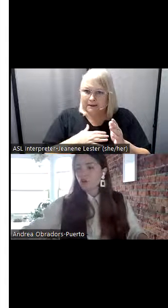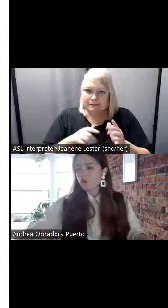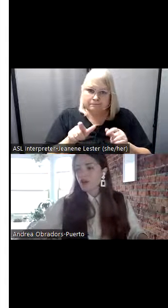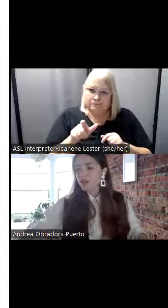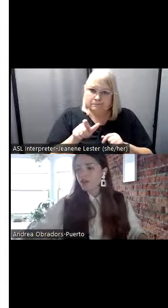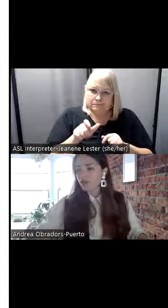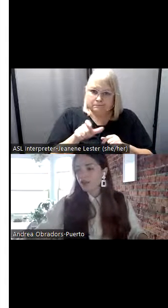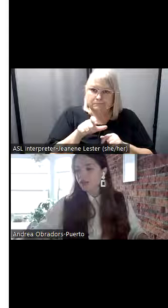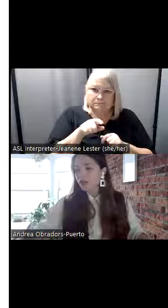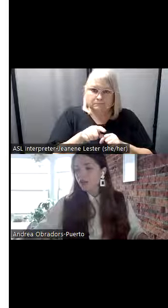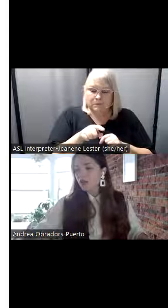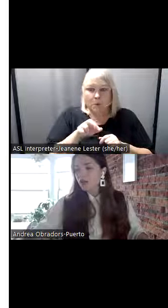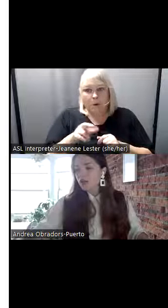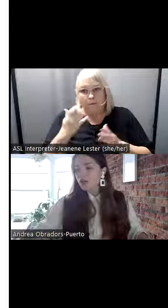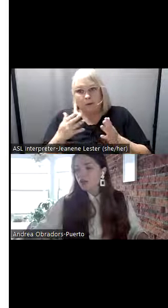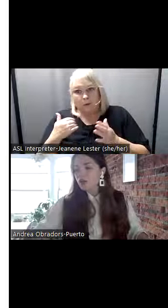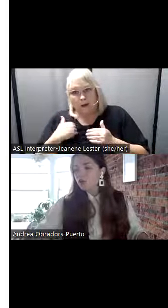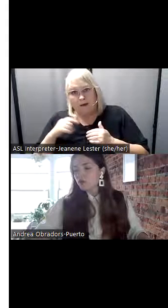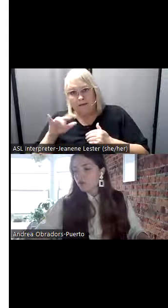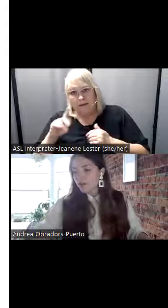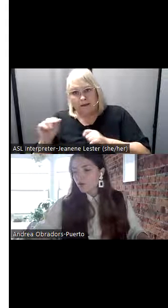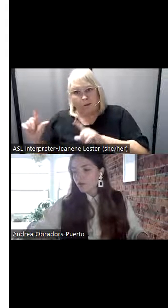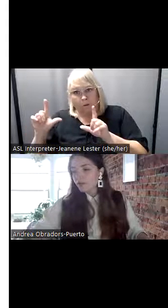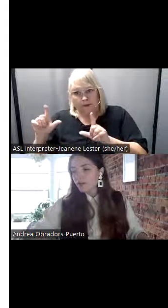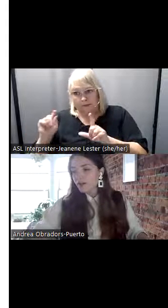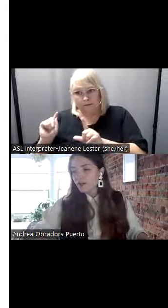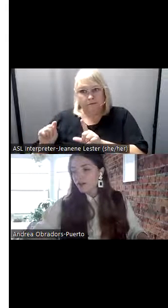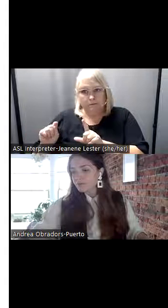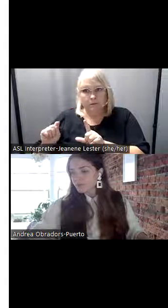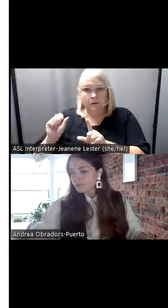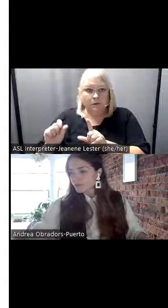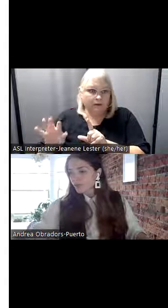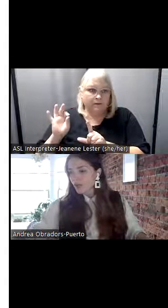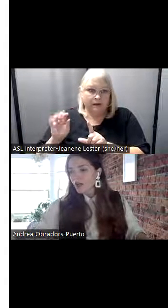if you're already into the link, you already will find